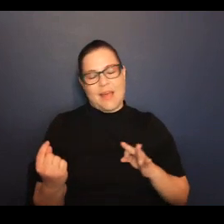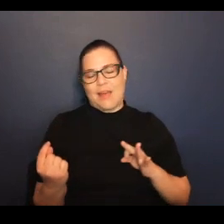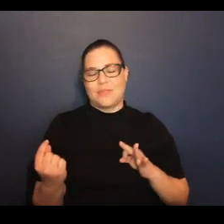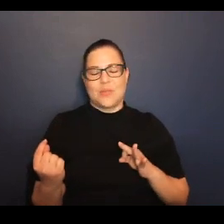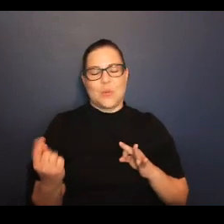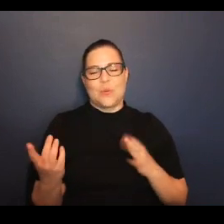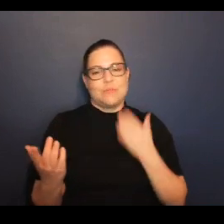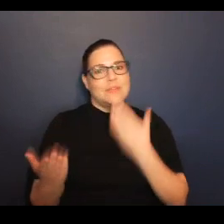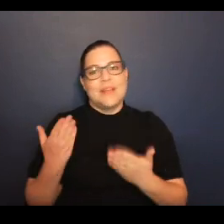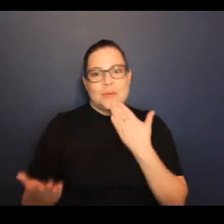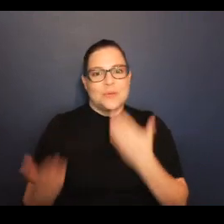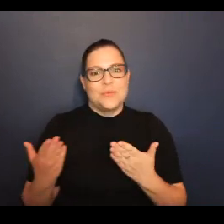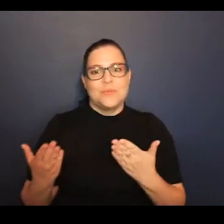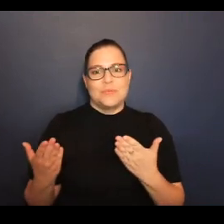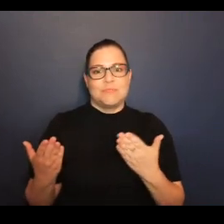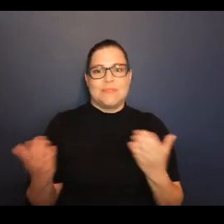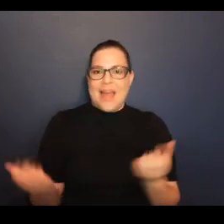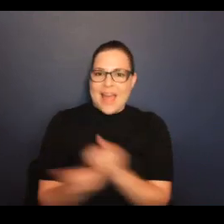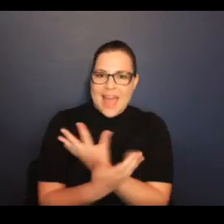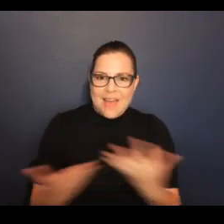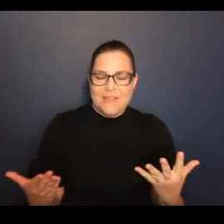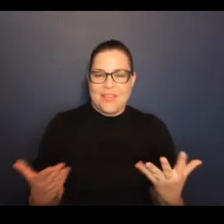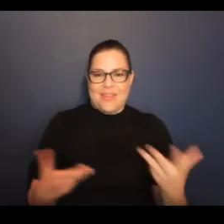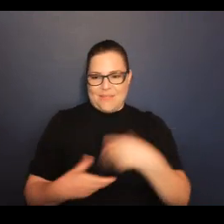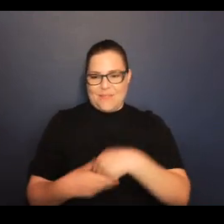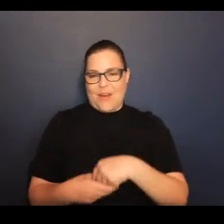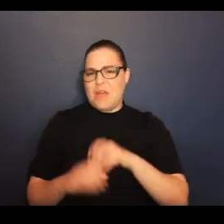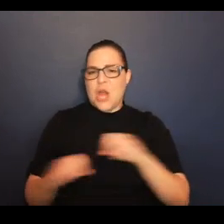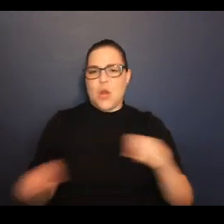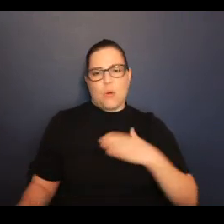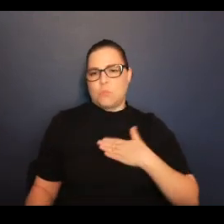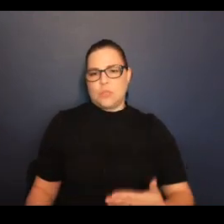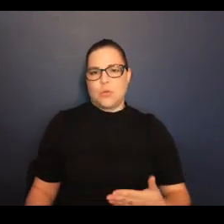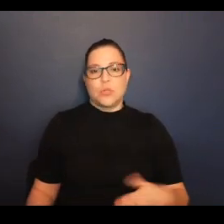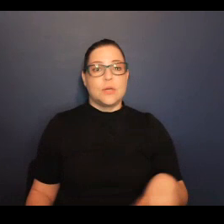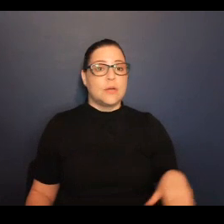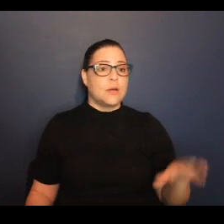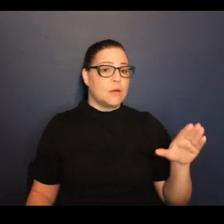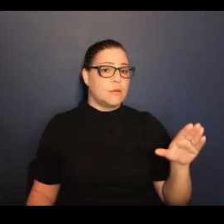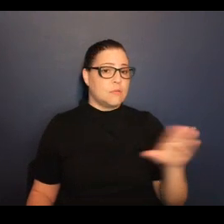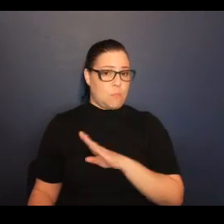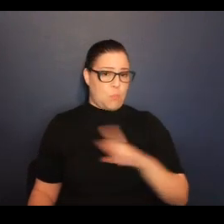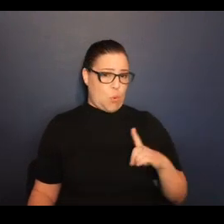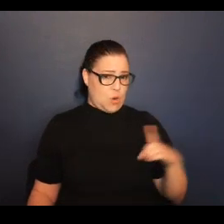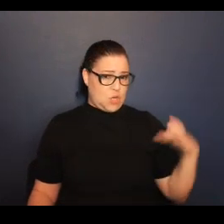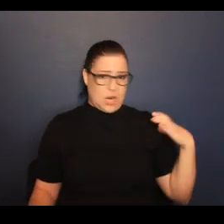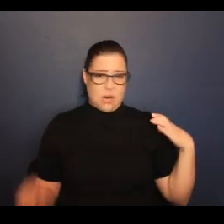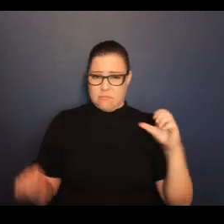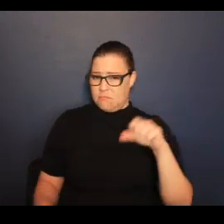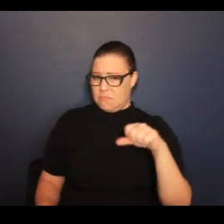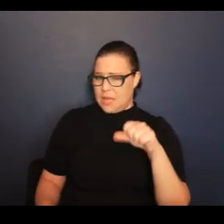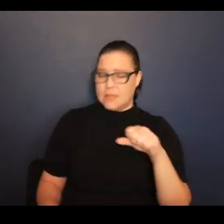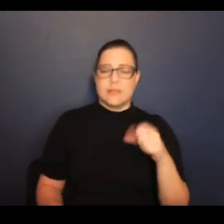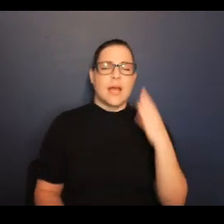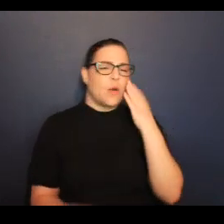so thank you for everything. That's all I have. I don't have any disclosures. So thanks. Board Chair? Yes. I know last year